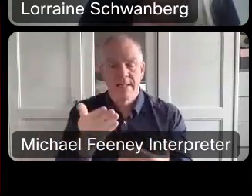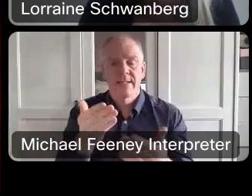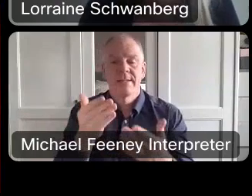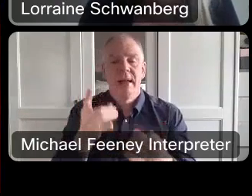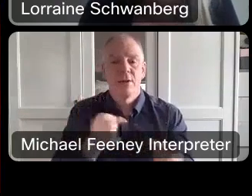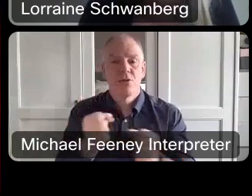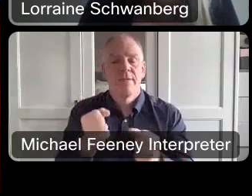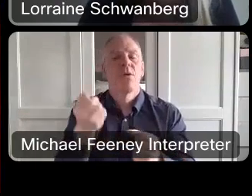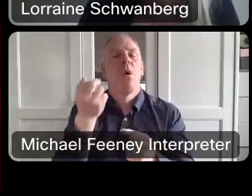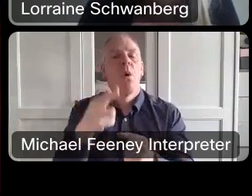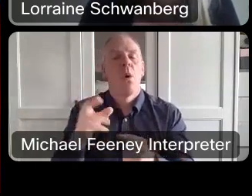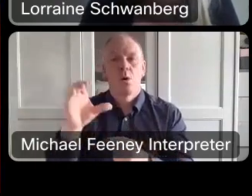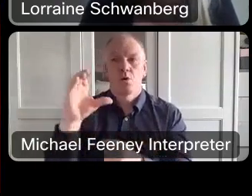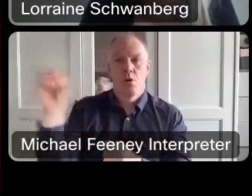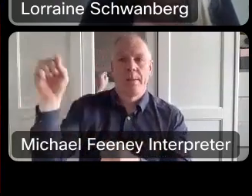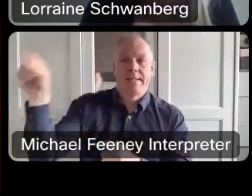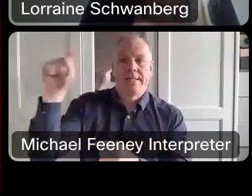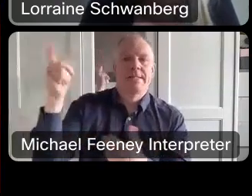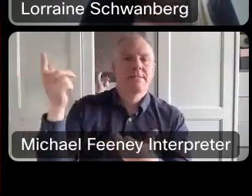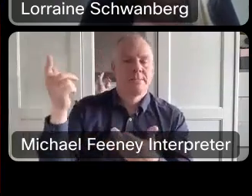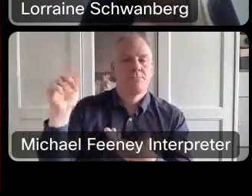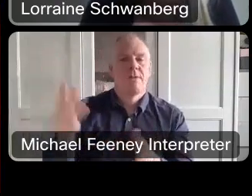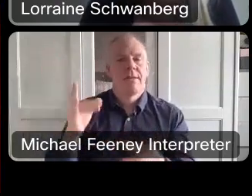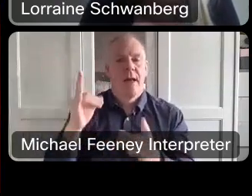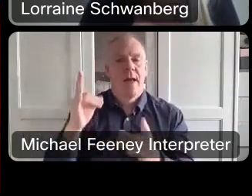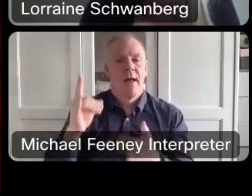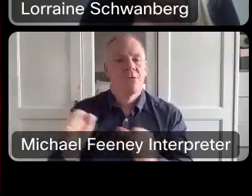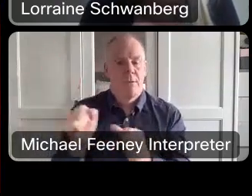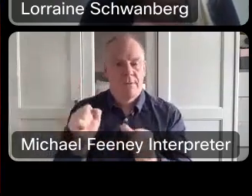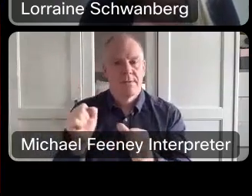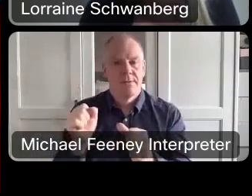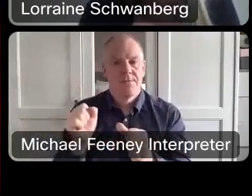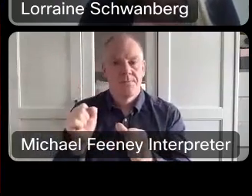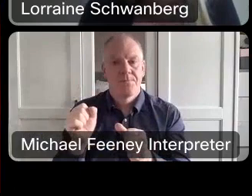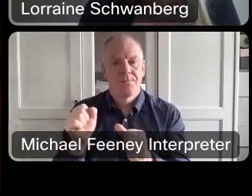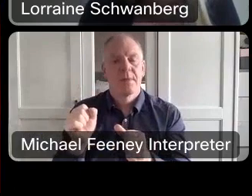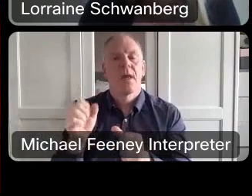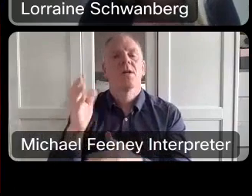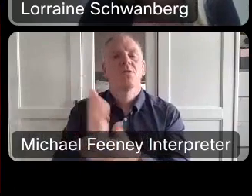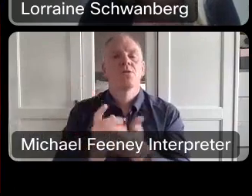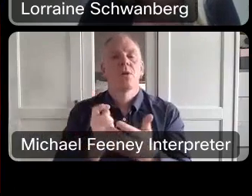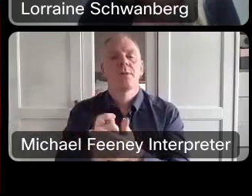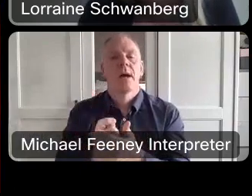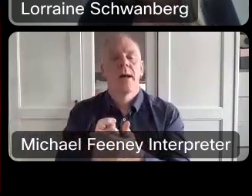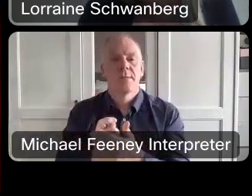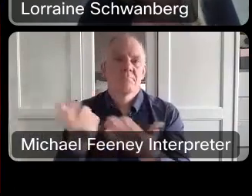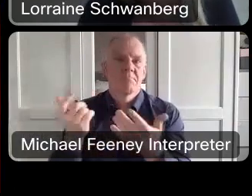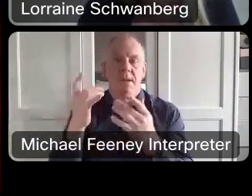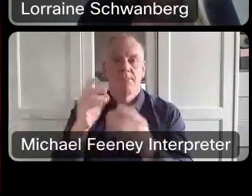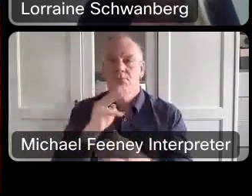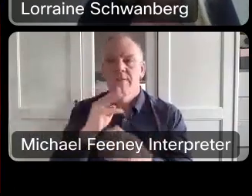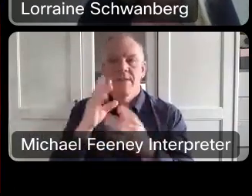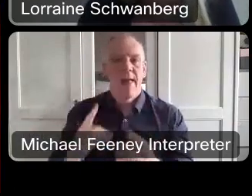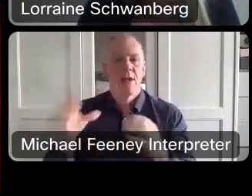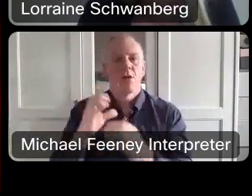of providing a health service. That refers to particular, maybe private healthcare practitioners or